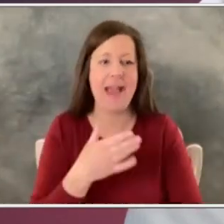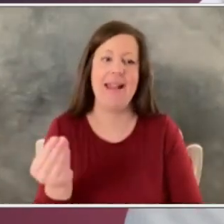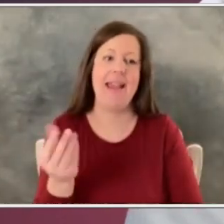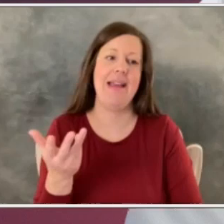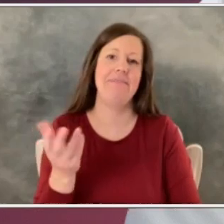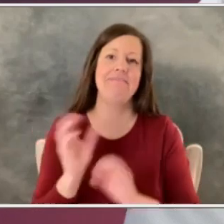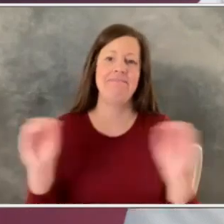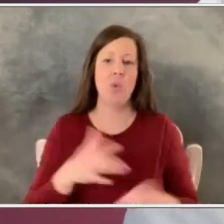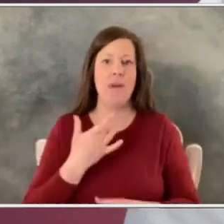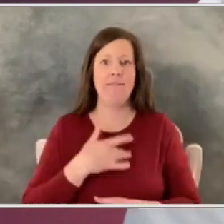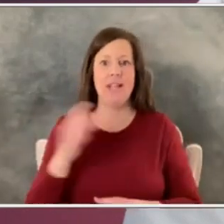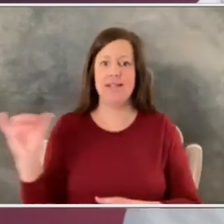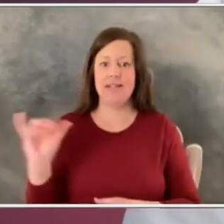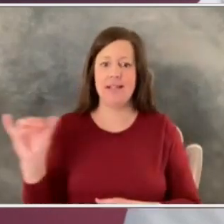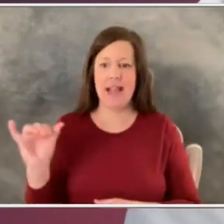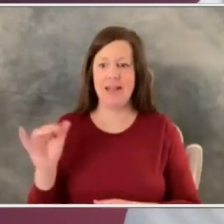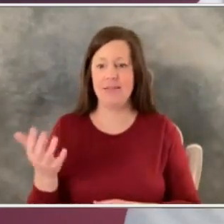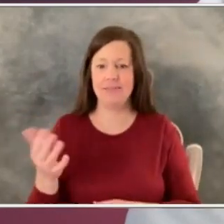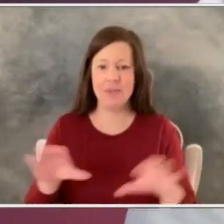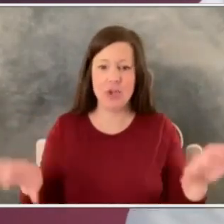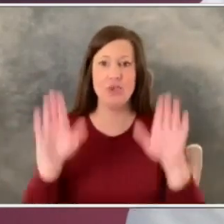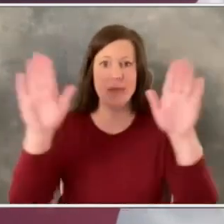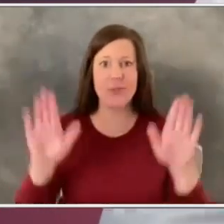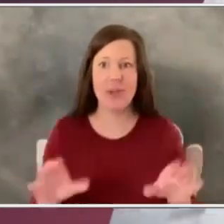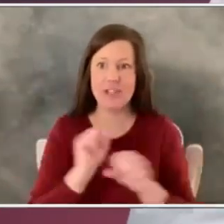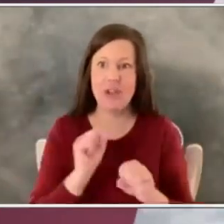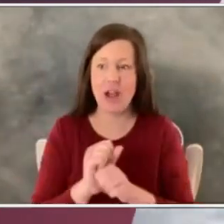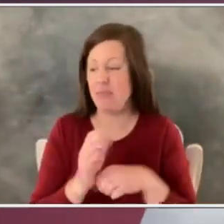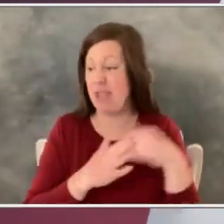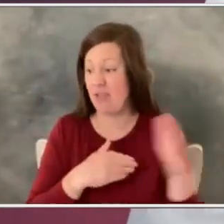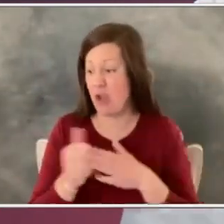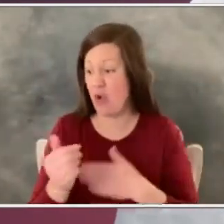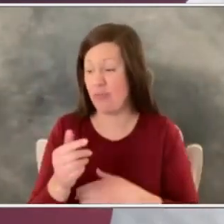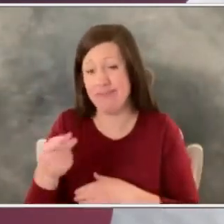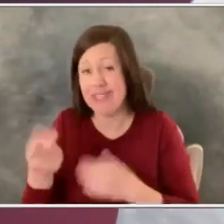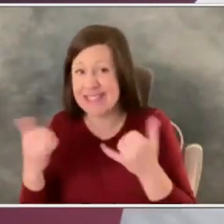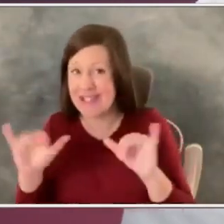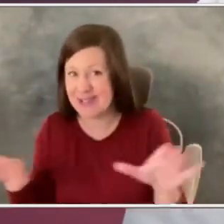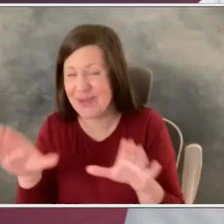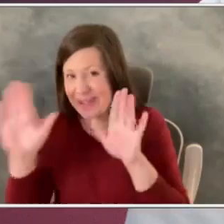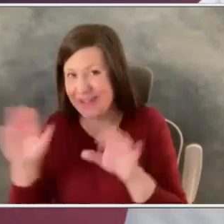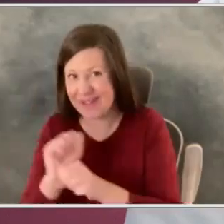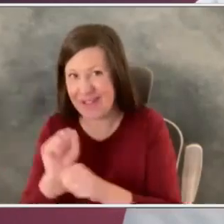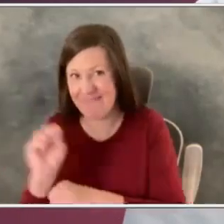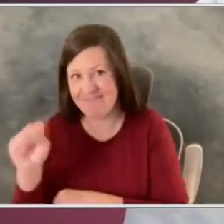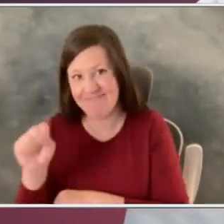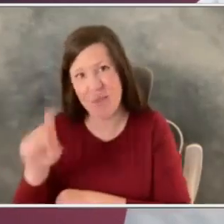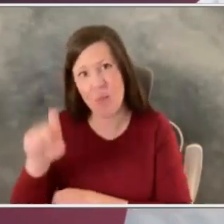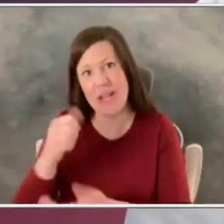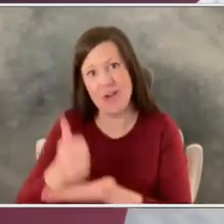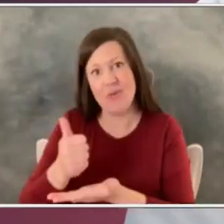like they're doing a great job, and despite the fact that they are, right. And we need to help them along the